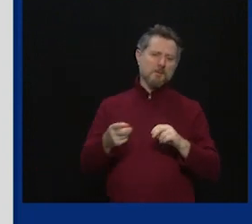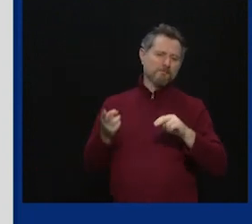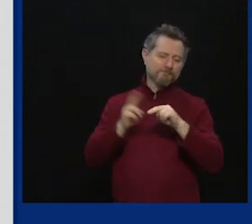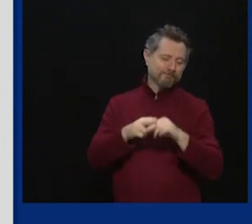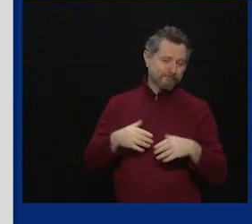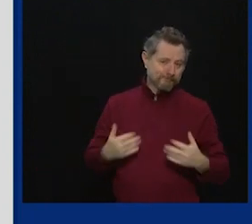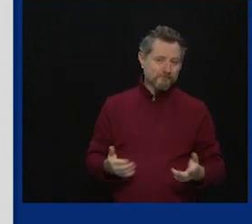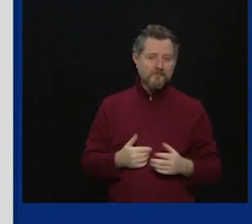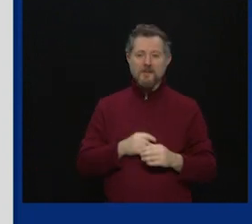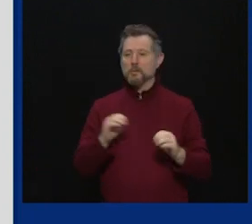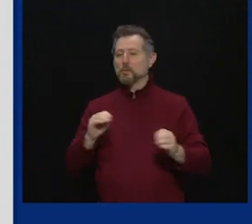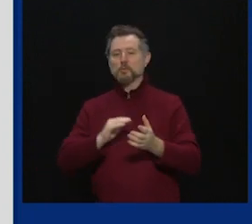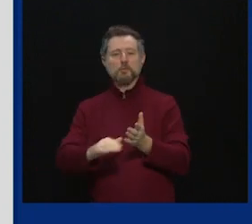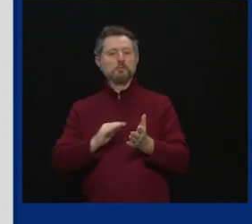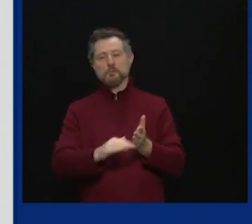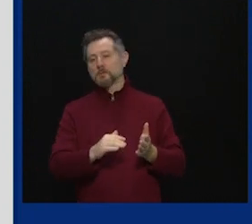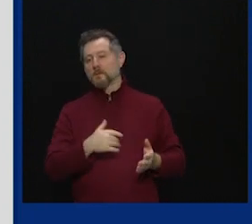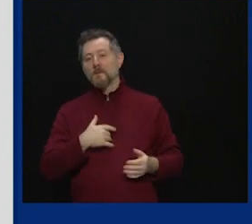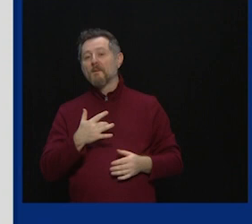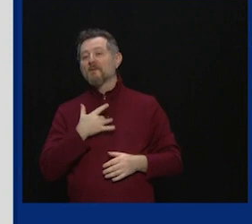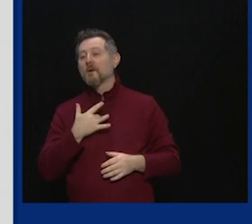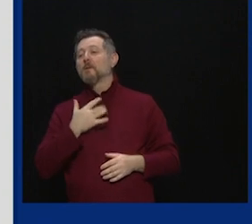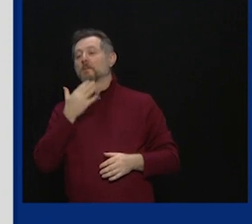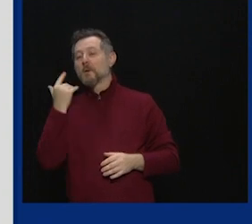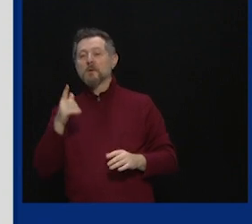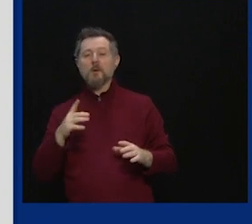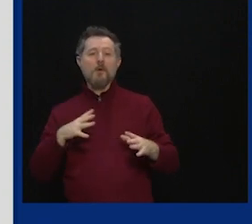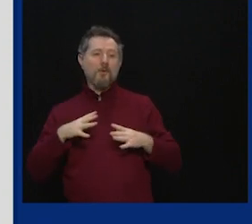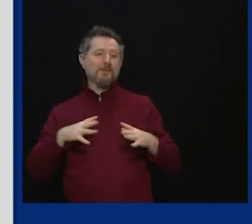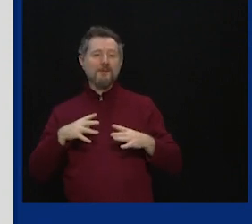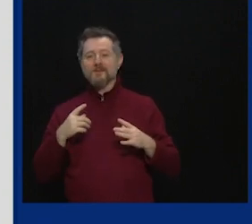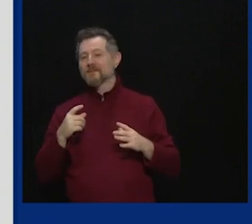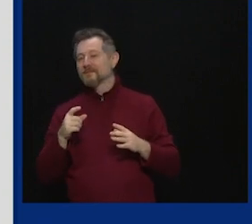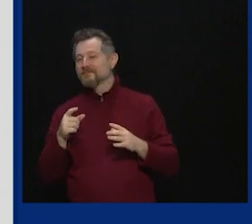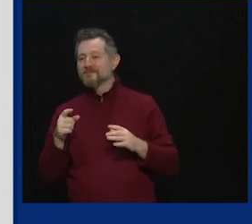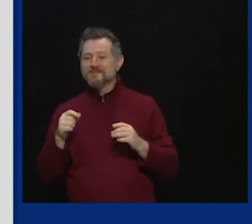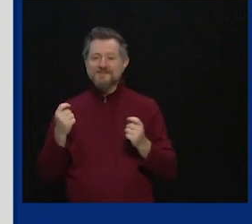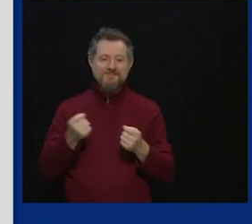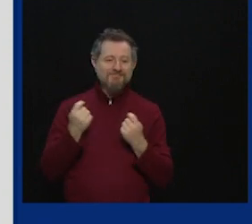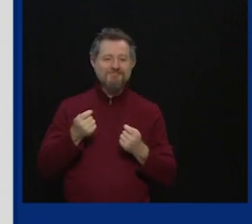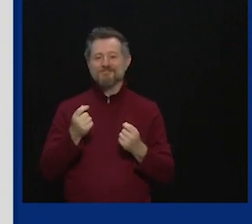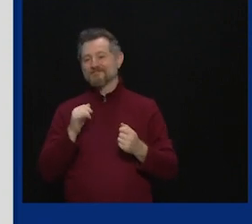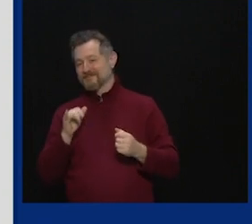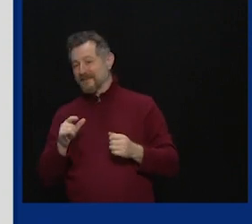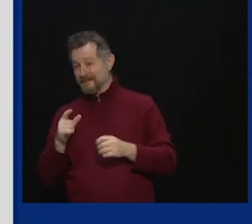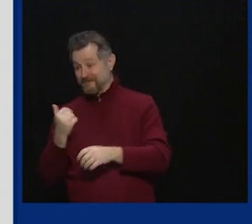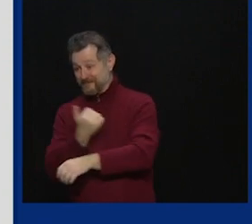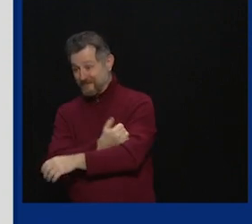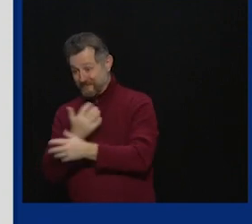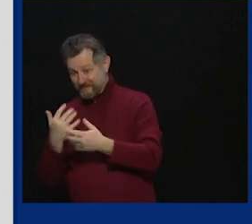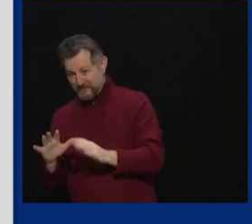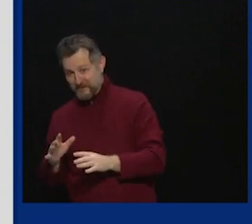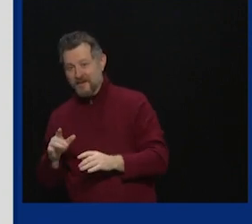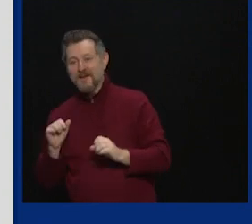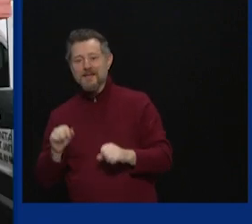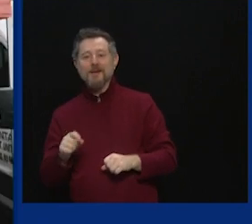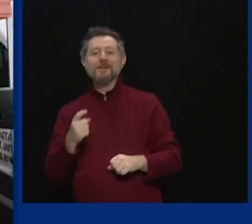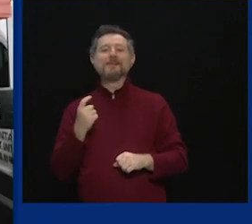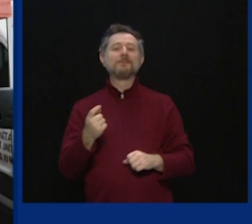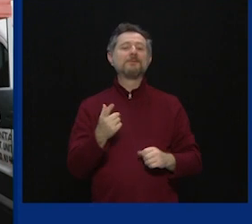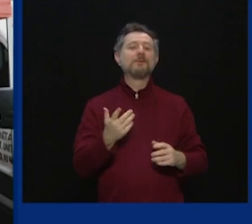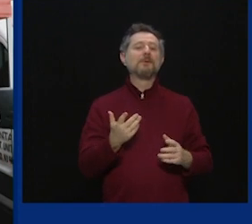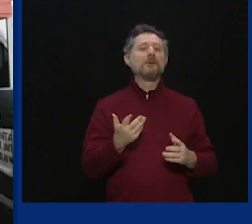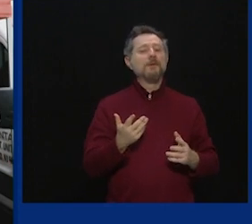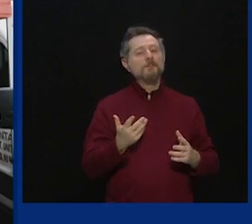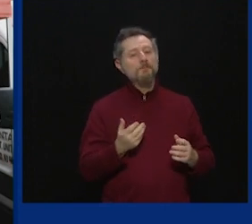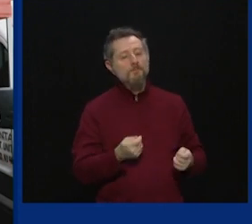holiday season. Thank you for getting the vaccine in the first place. The booster is what you need for that extra layer of armor against this